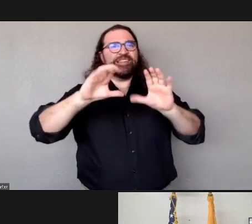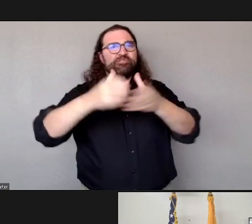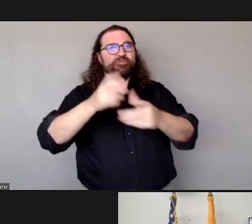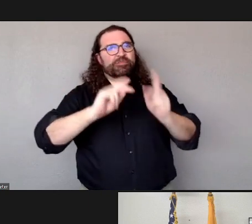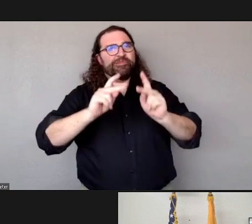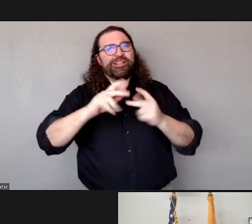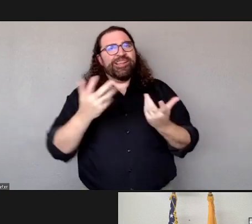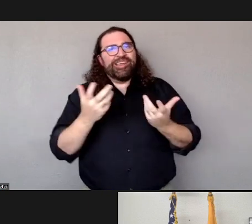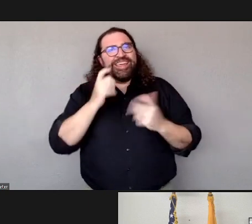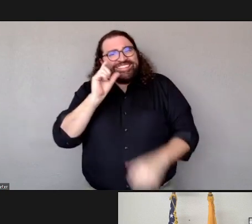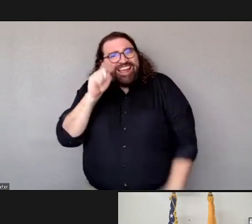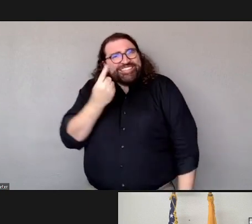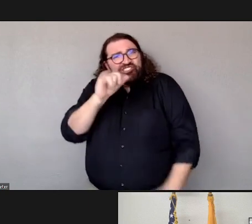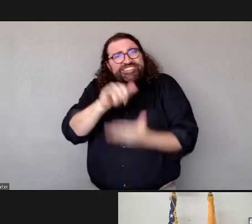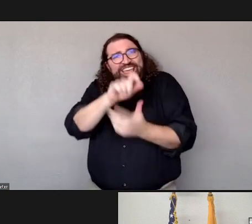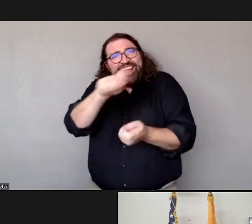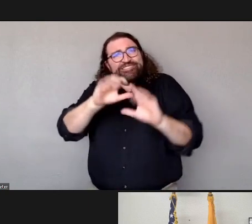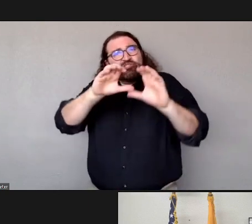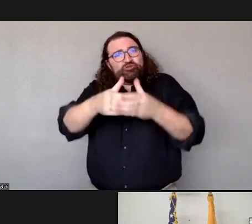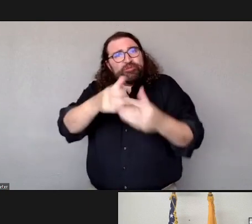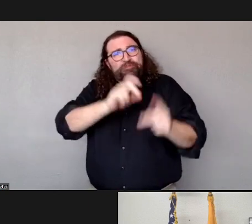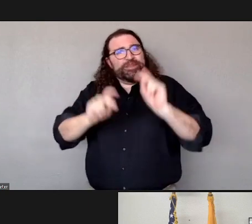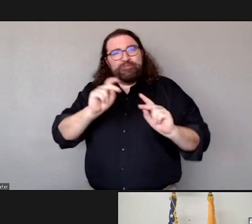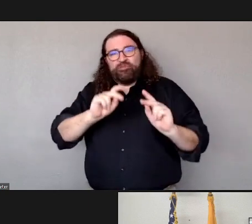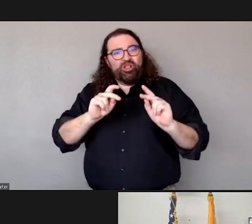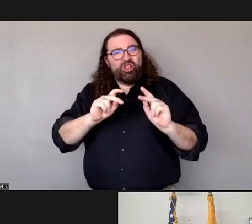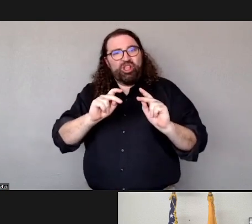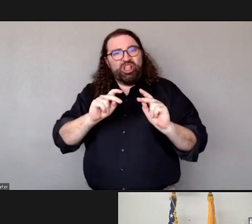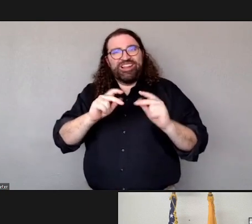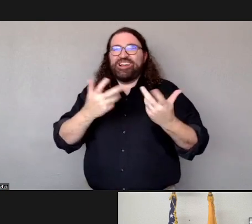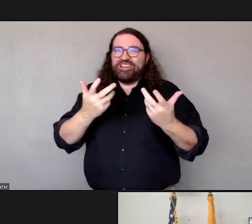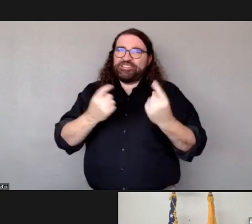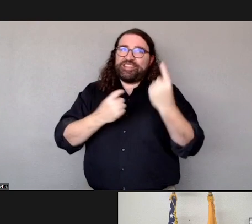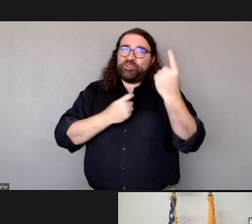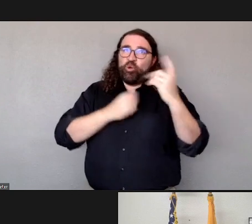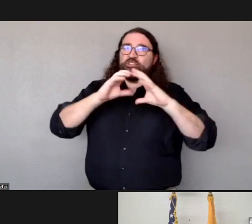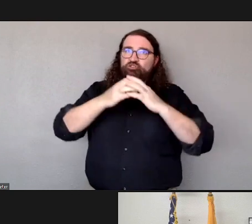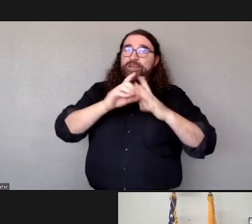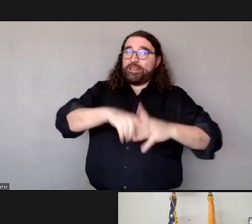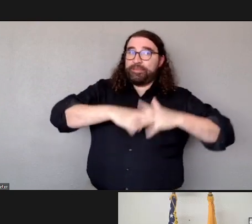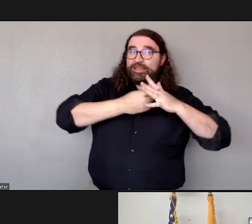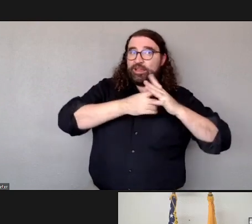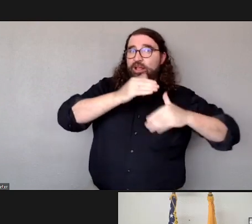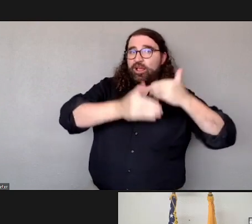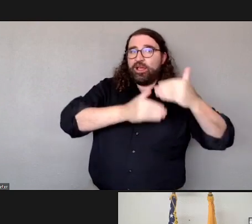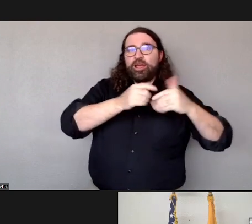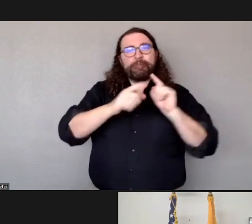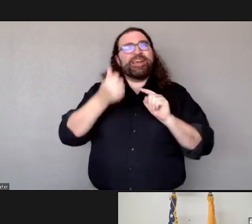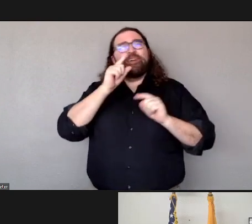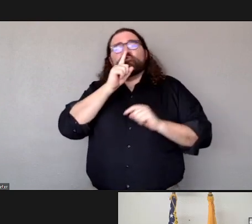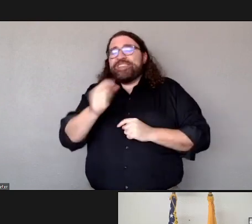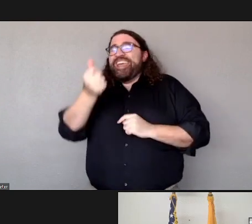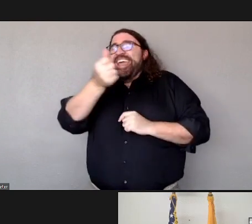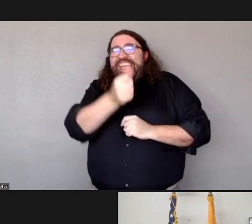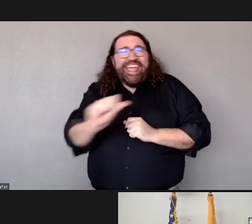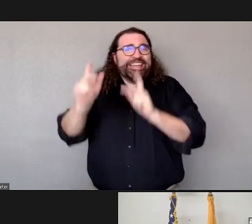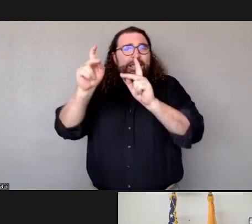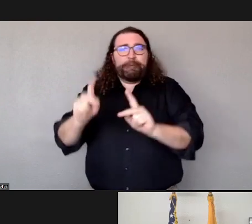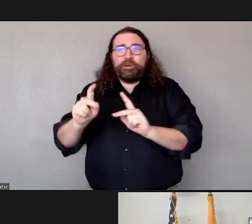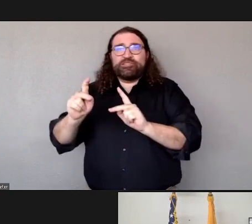group that it just happened to get into one group in particular first, but anybody who comes into contact with